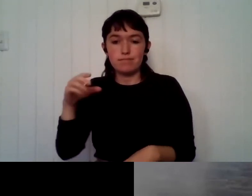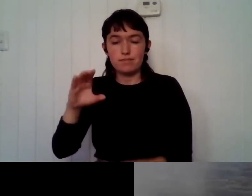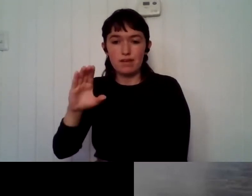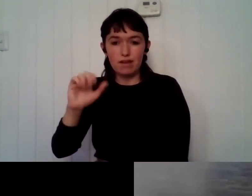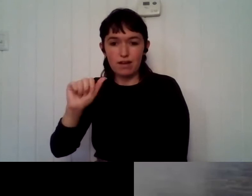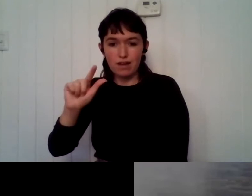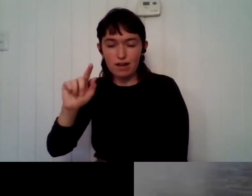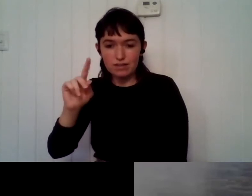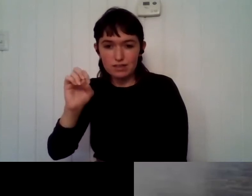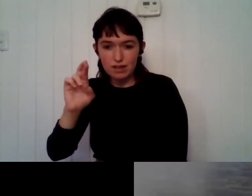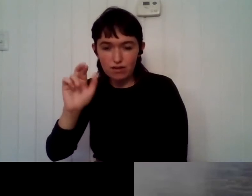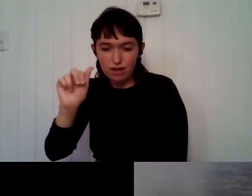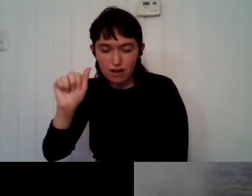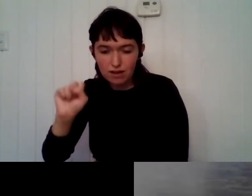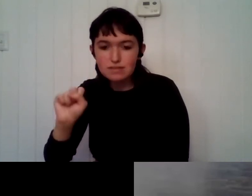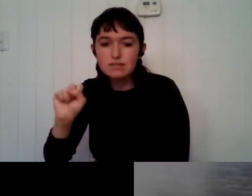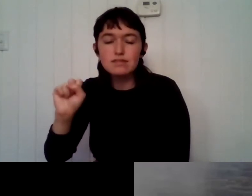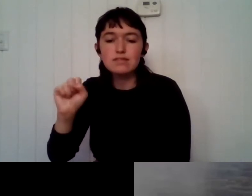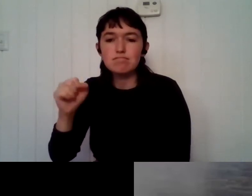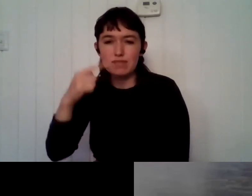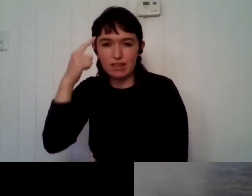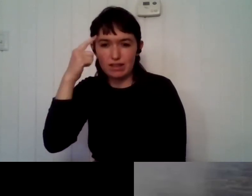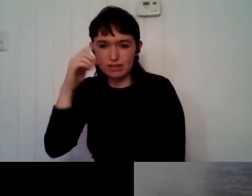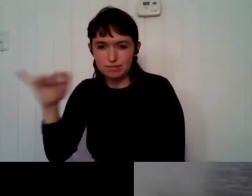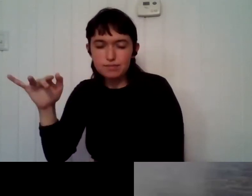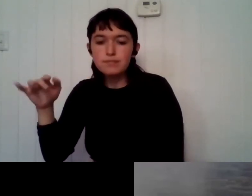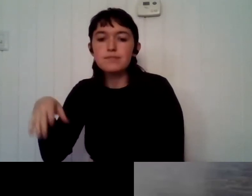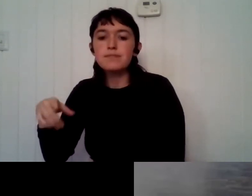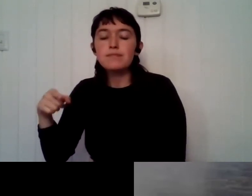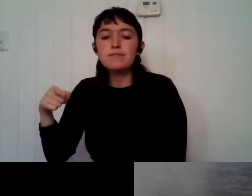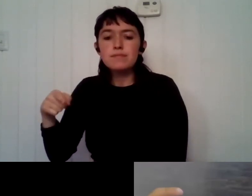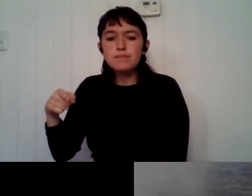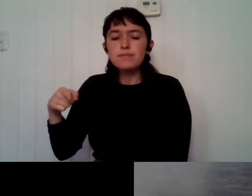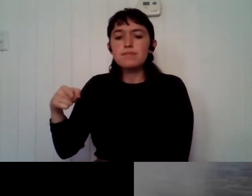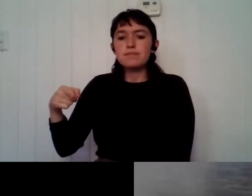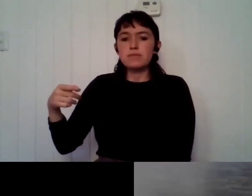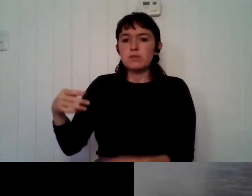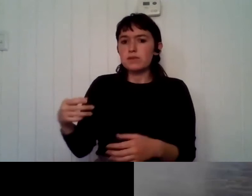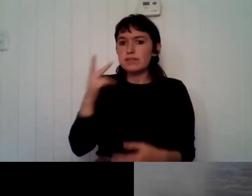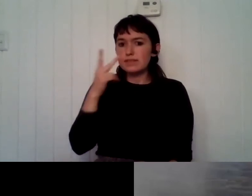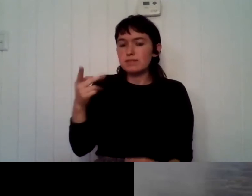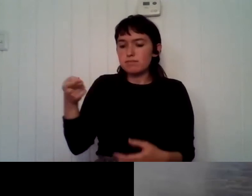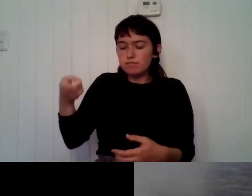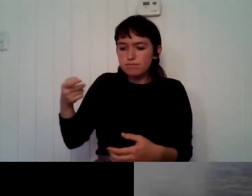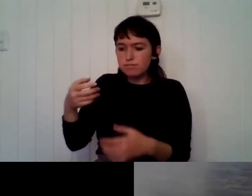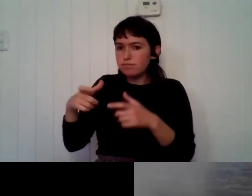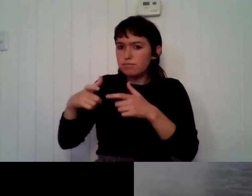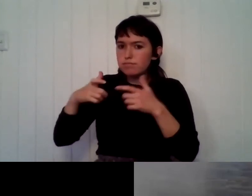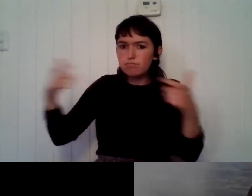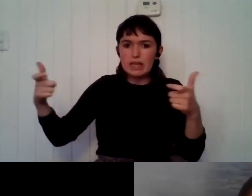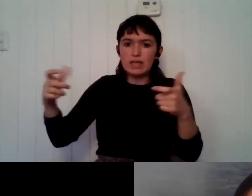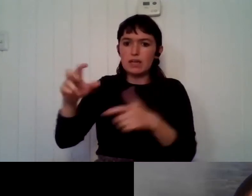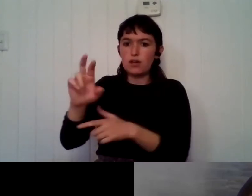the shield or like an area, and then a crater that is gigantic, the whole thing going